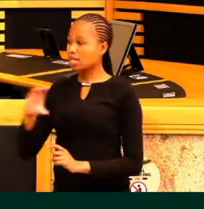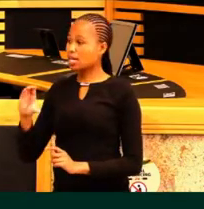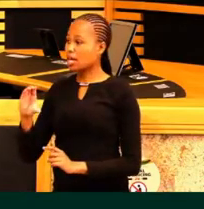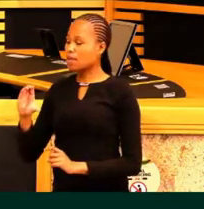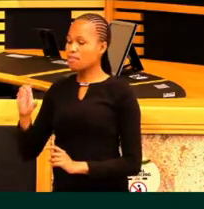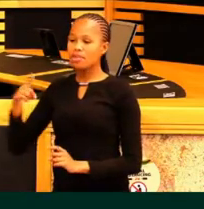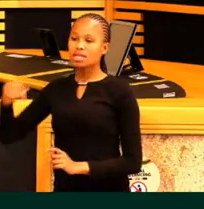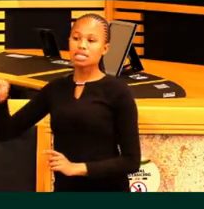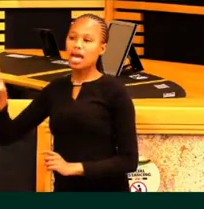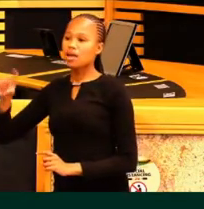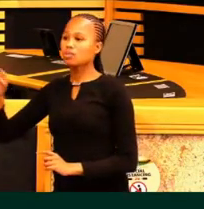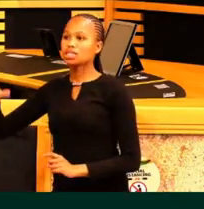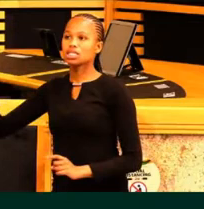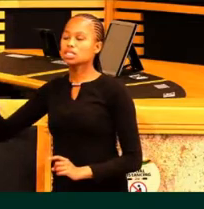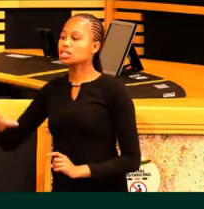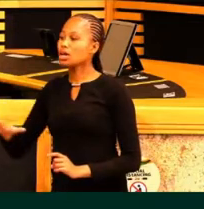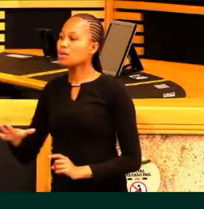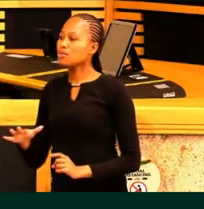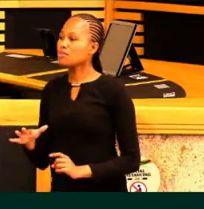foreign